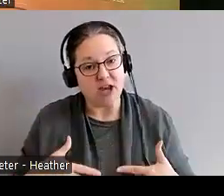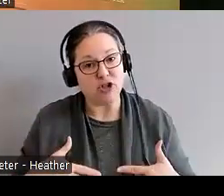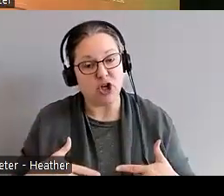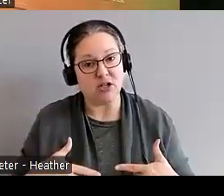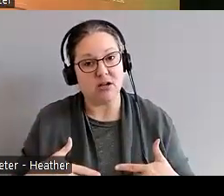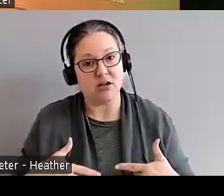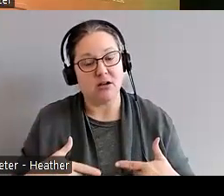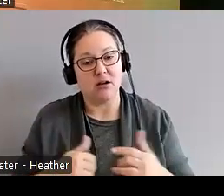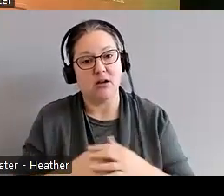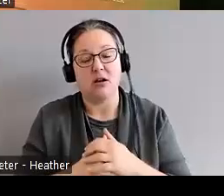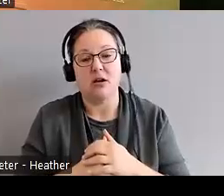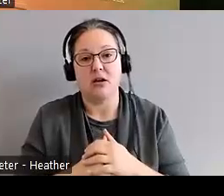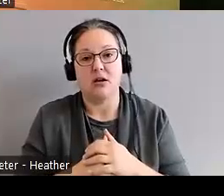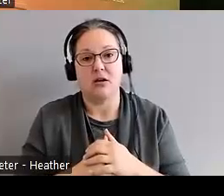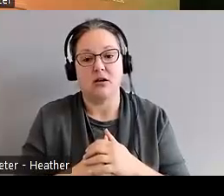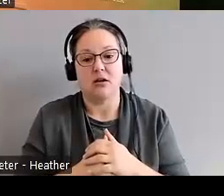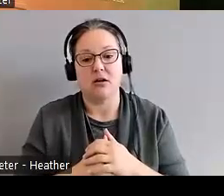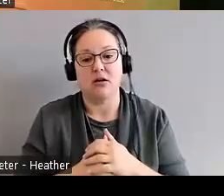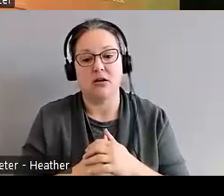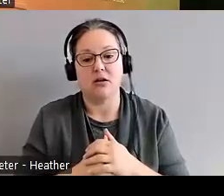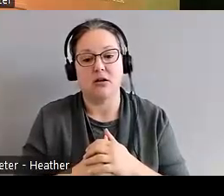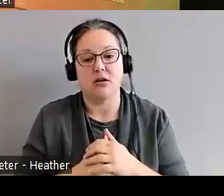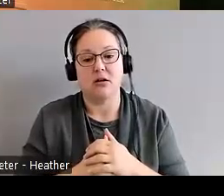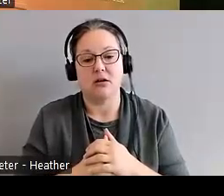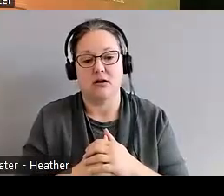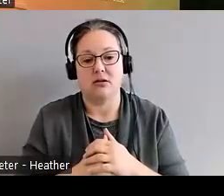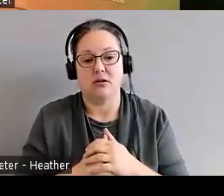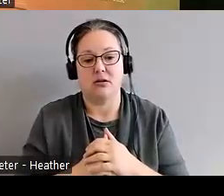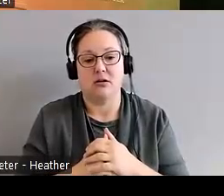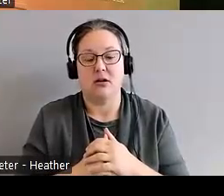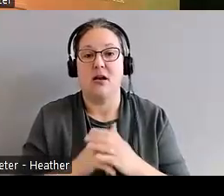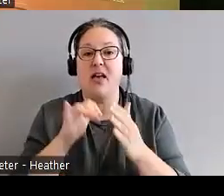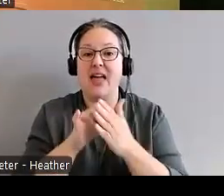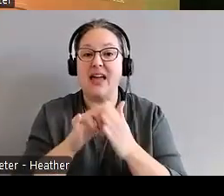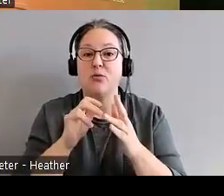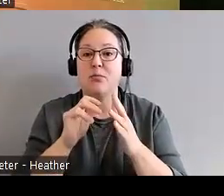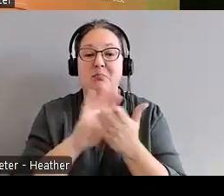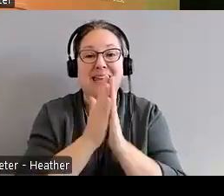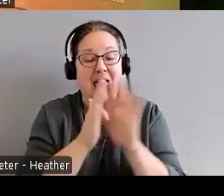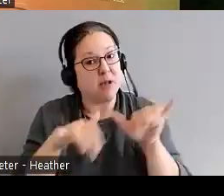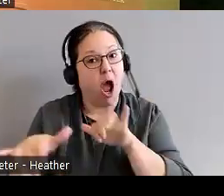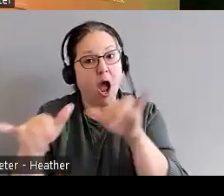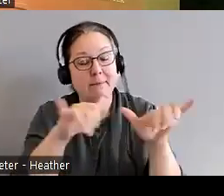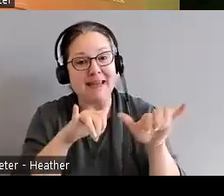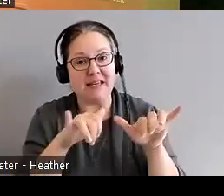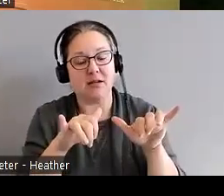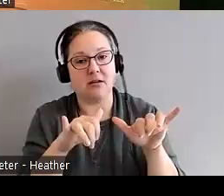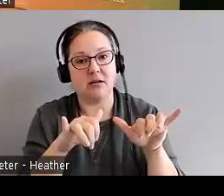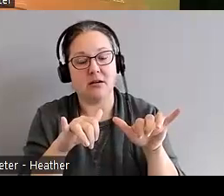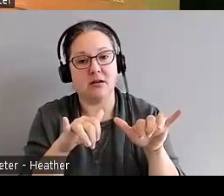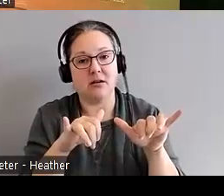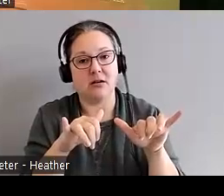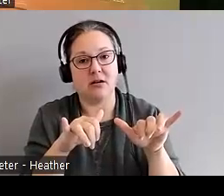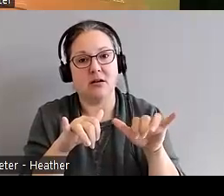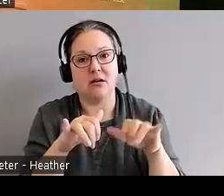And subthreshold depression seems to be even more common. And with that, not only